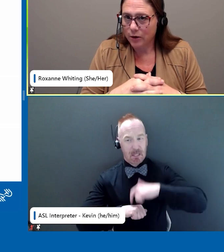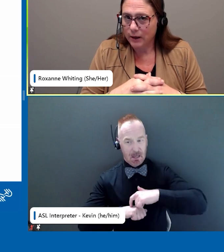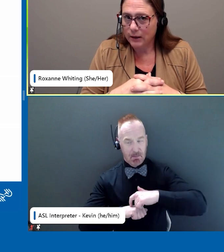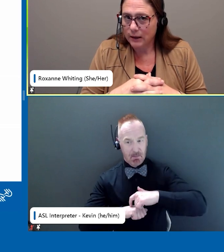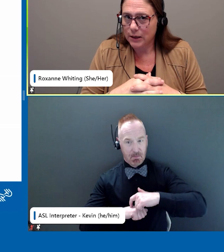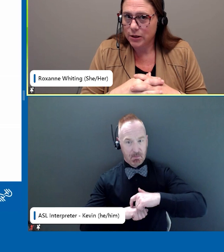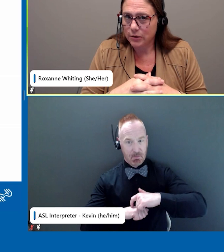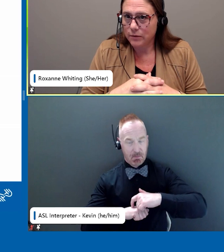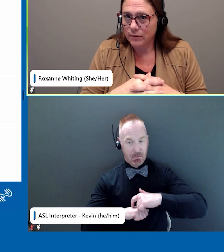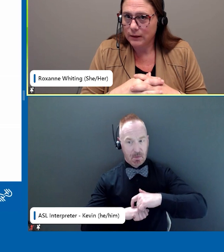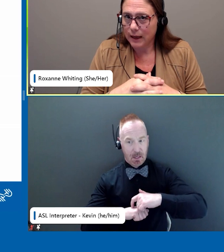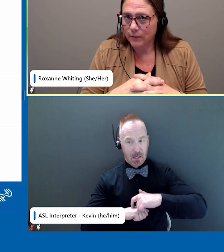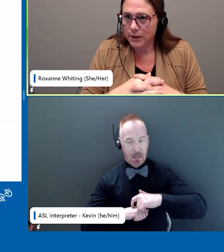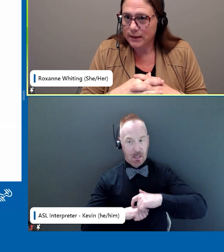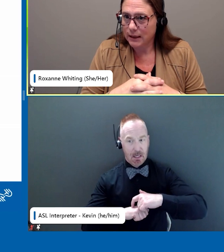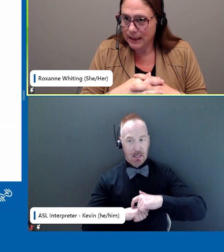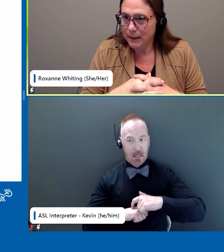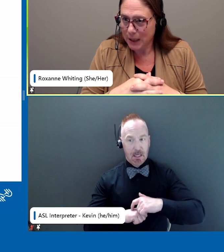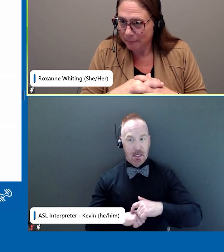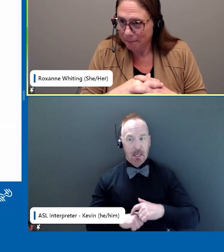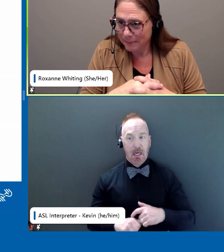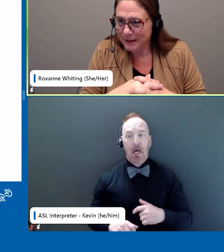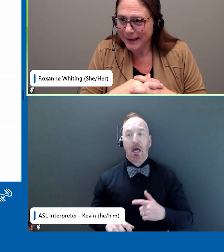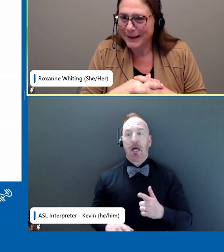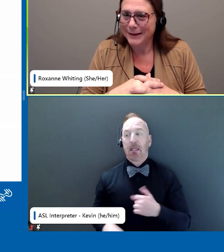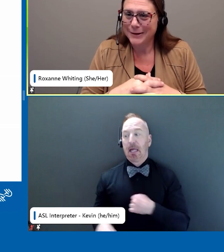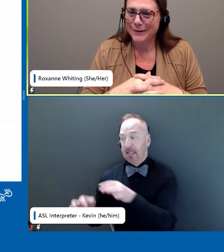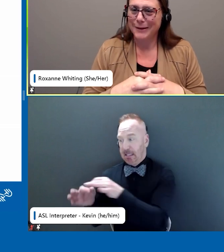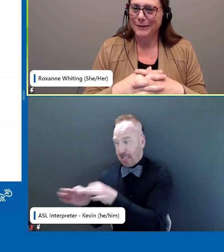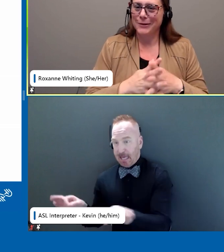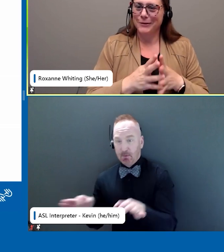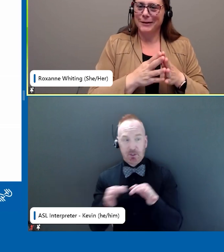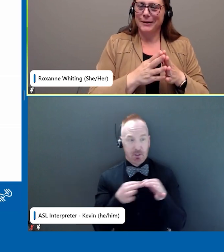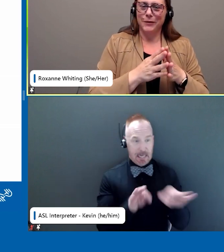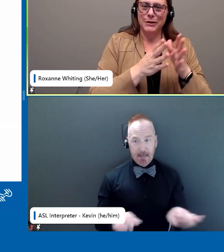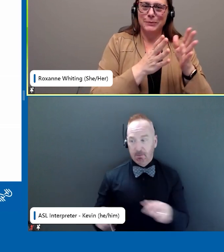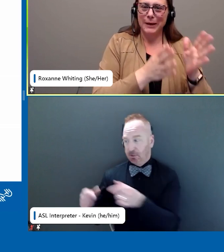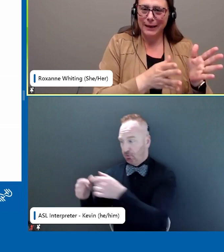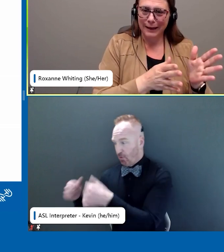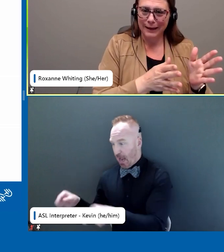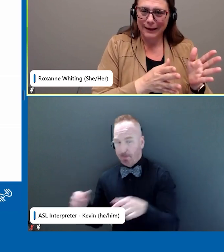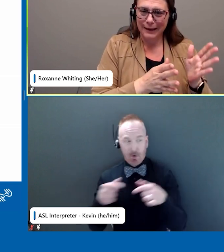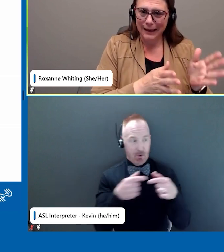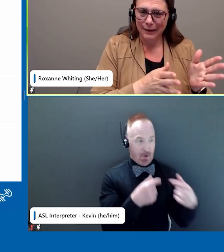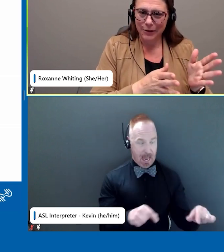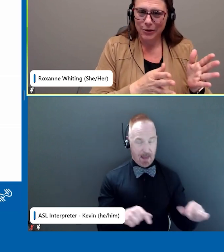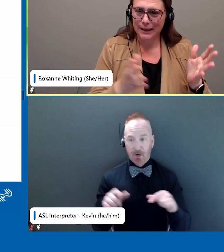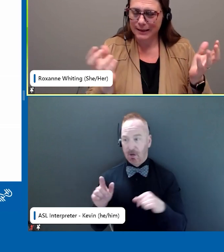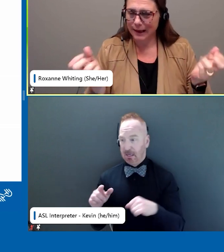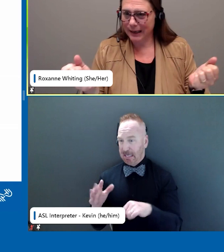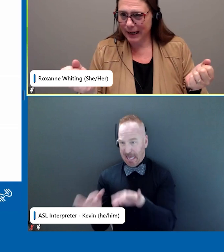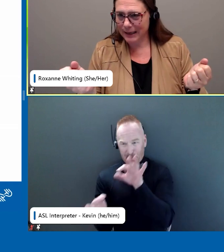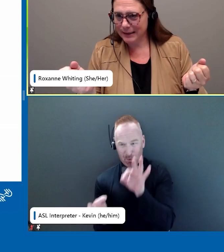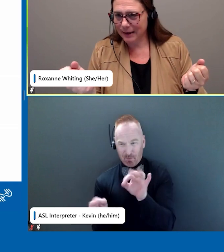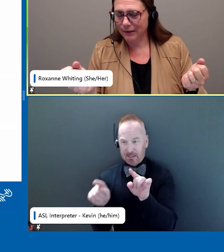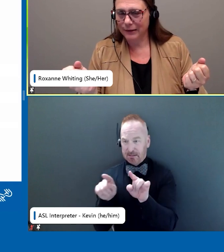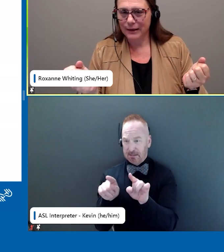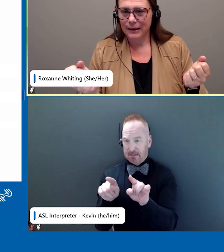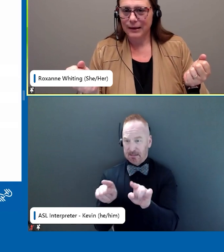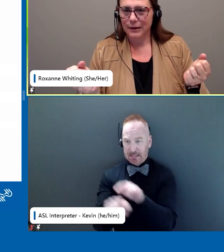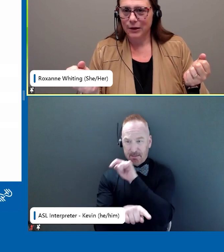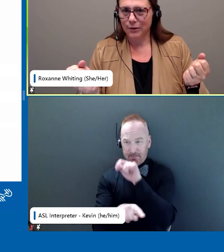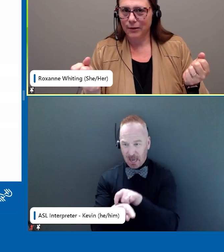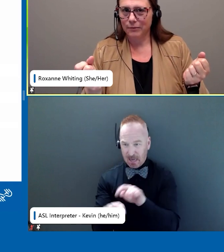grammatically accurate in two languages at the same time. Like if you're speaking in English and signing in